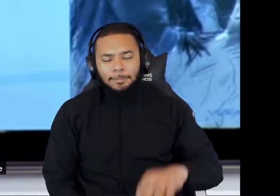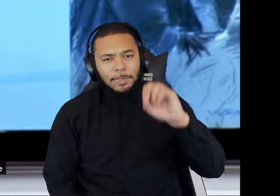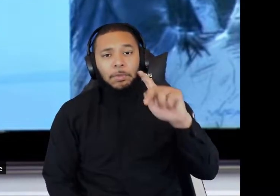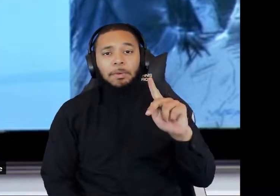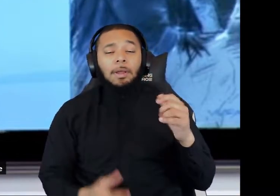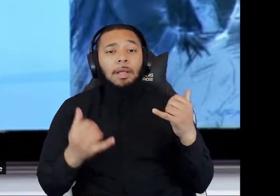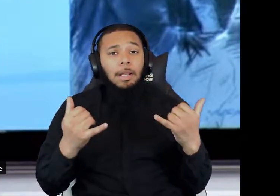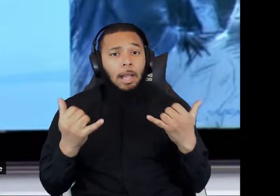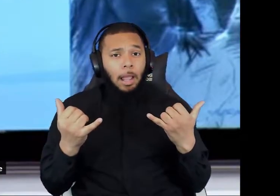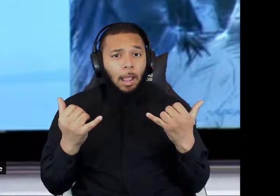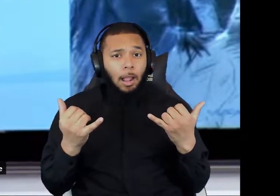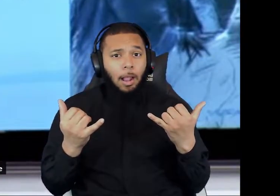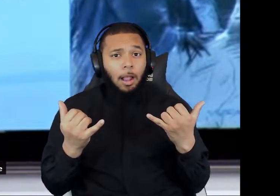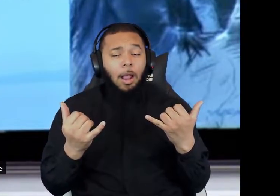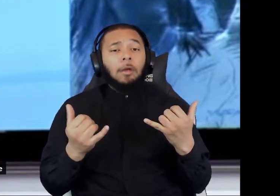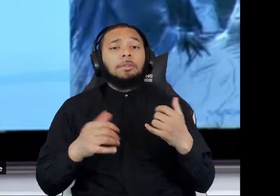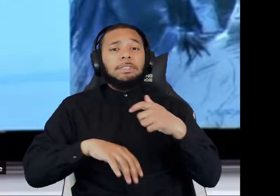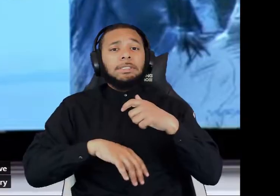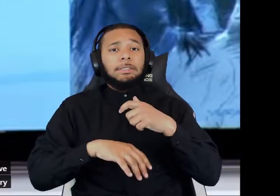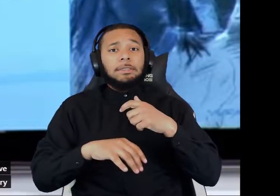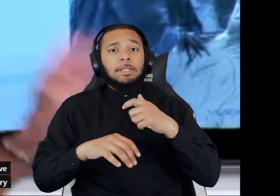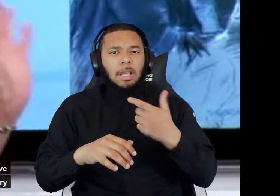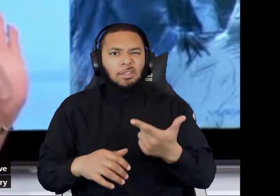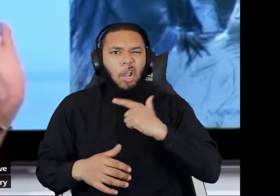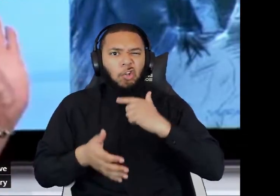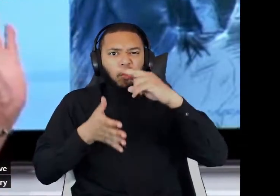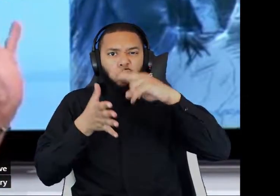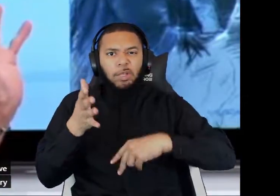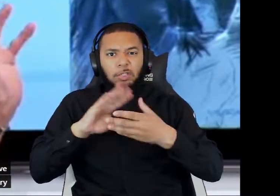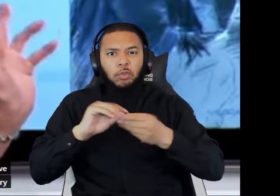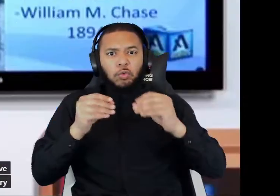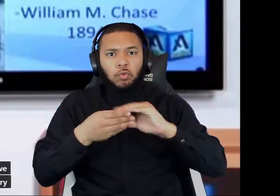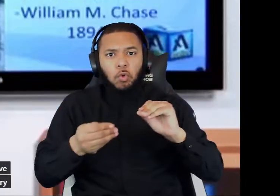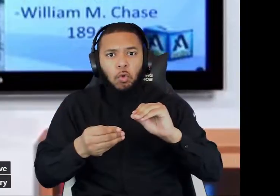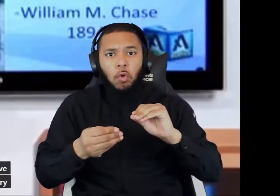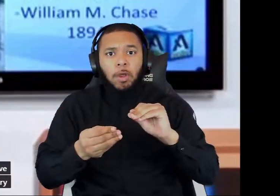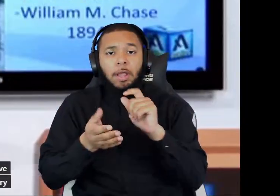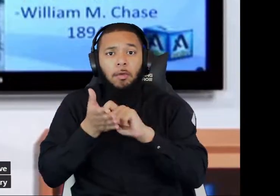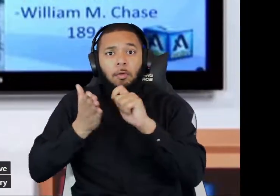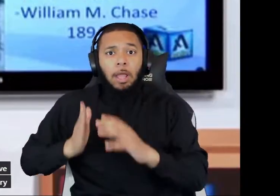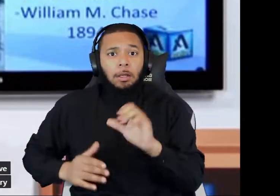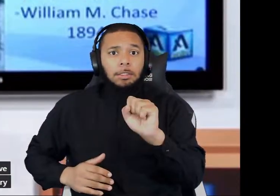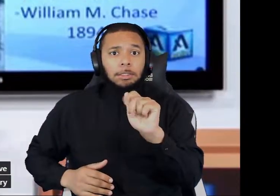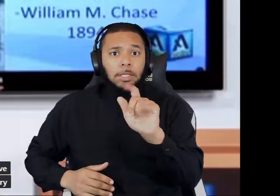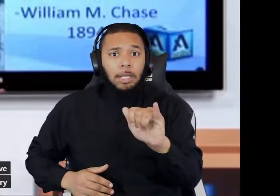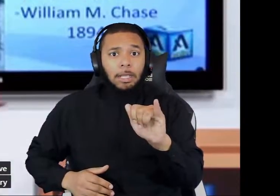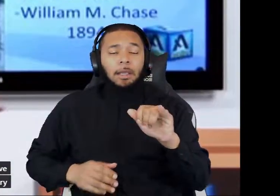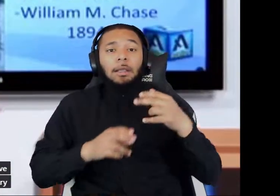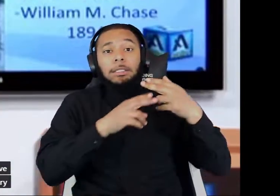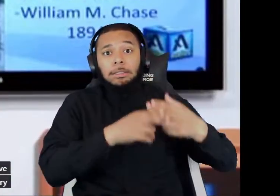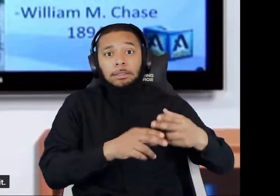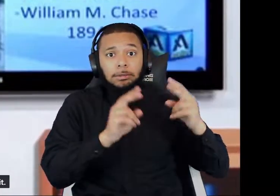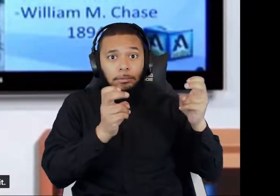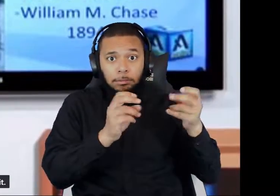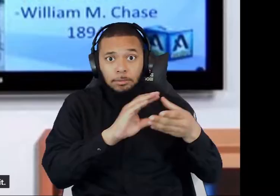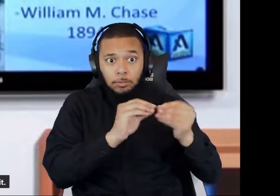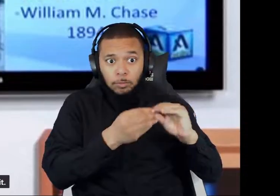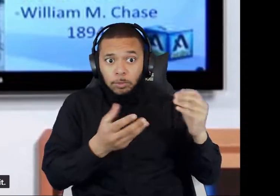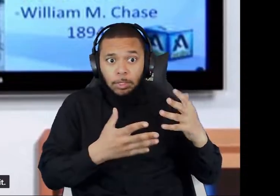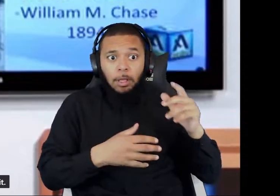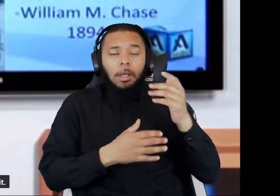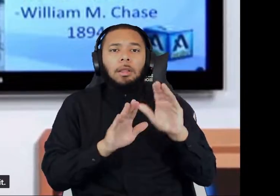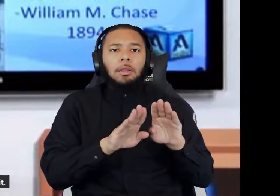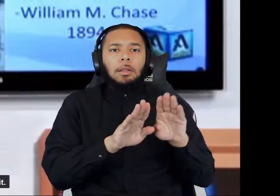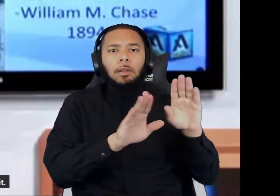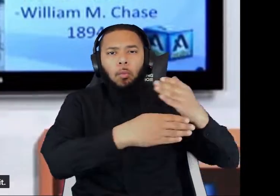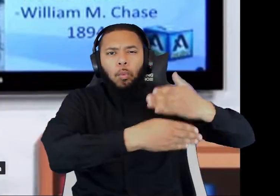Okay, now it's time for us to read this story by Saki called The Open Window. I really love this painting. It reminds me of the story a lot, and you'll